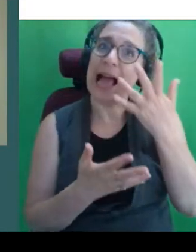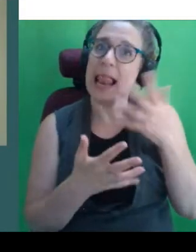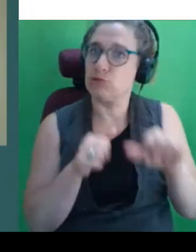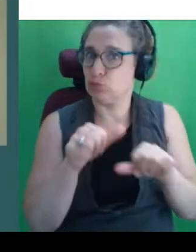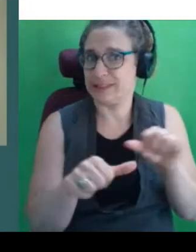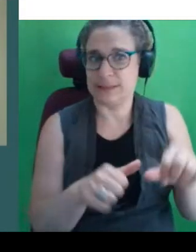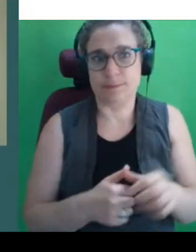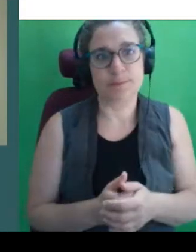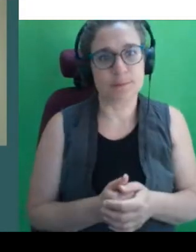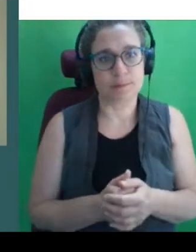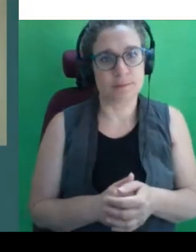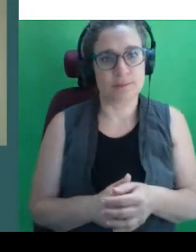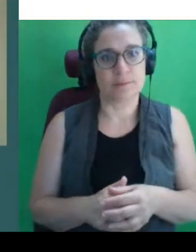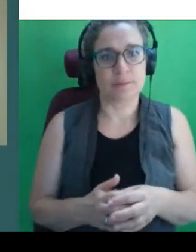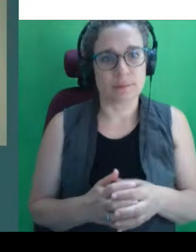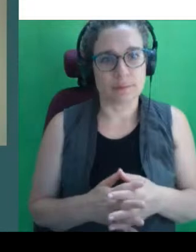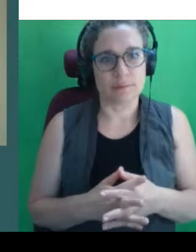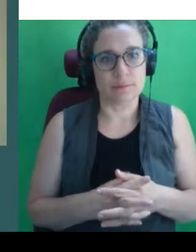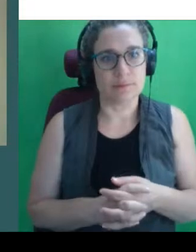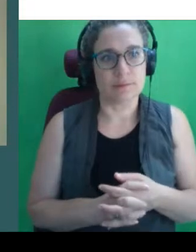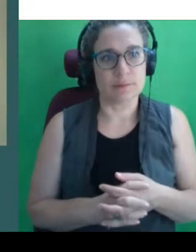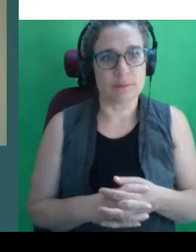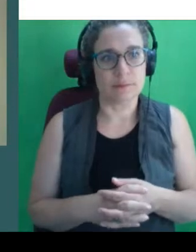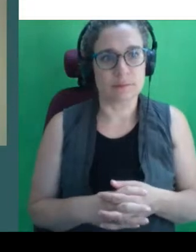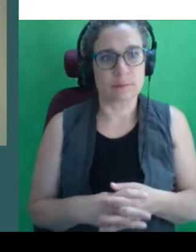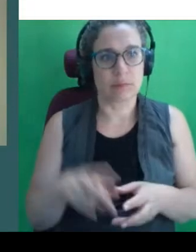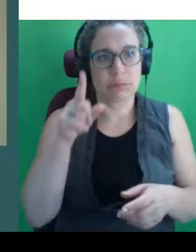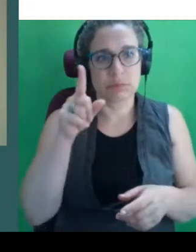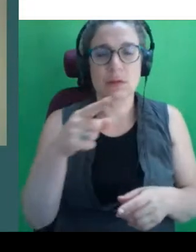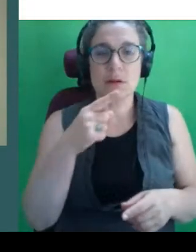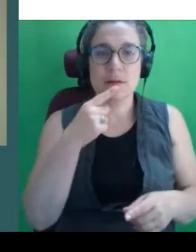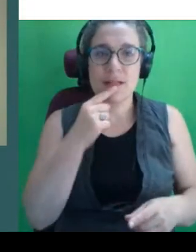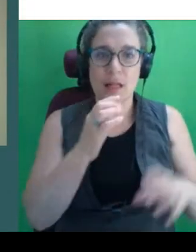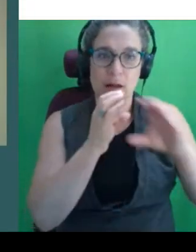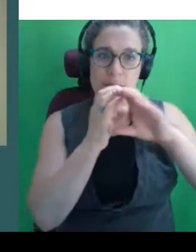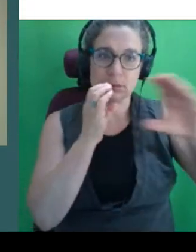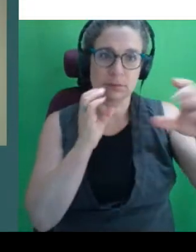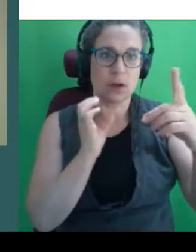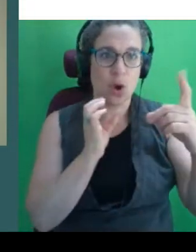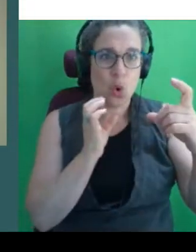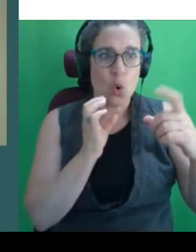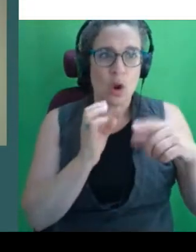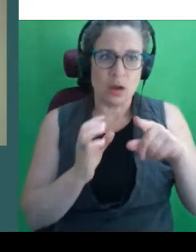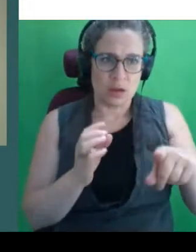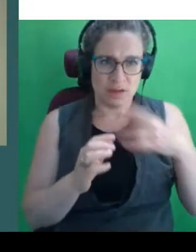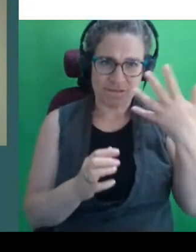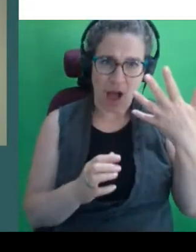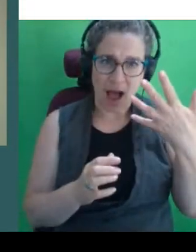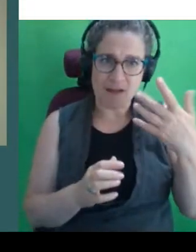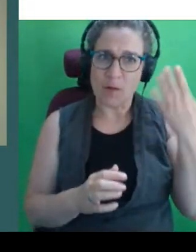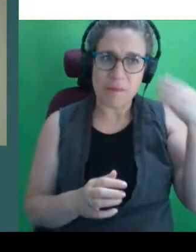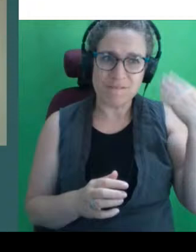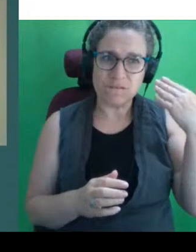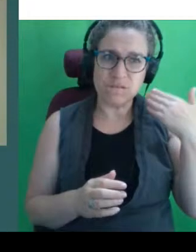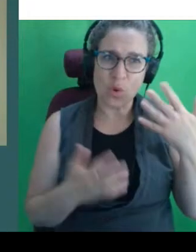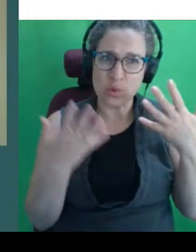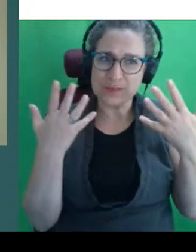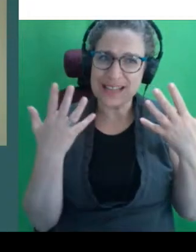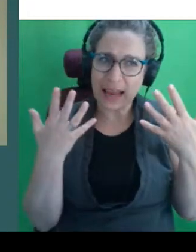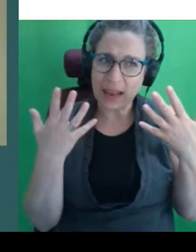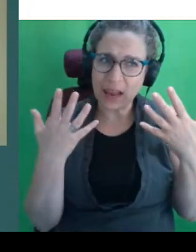there's a question here that said, you said 5 breaths for inhalation. Has this changed from 10? I think the 10 might be the rescue